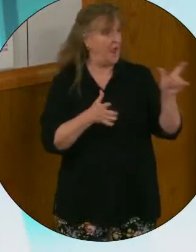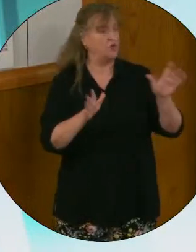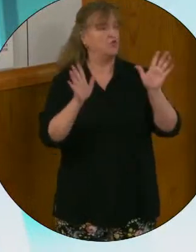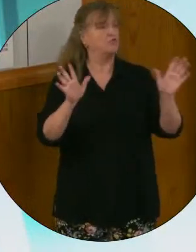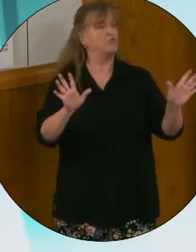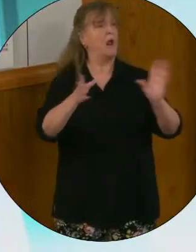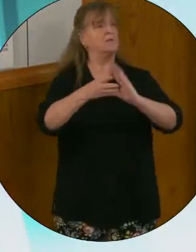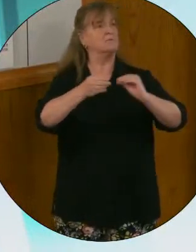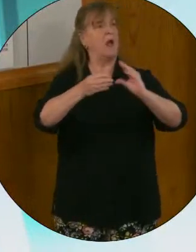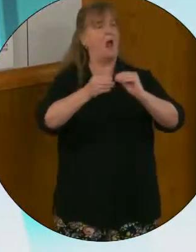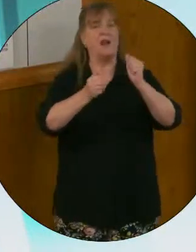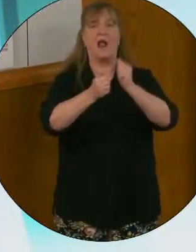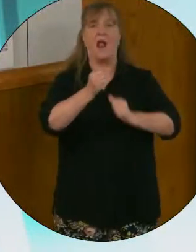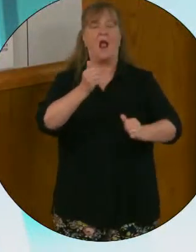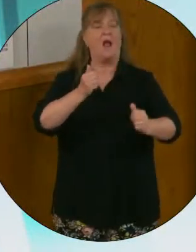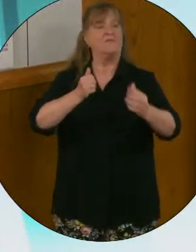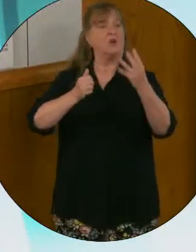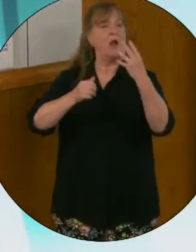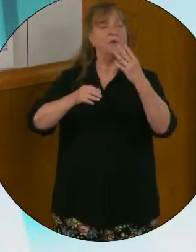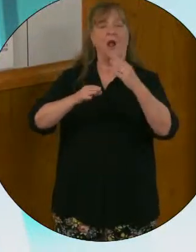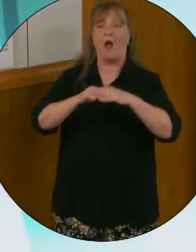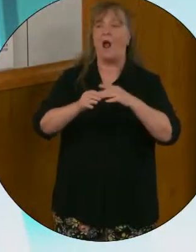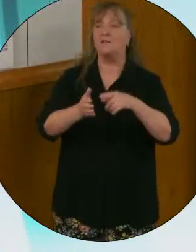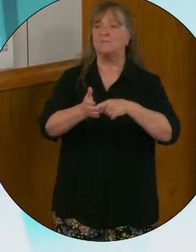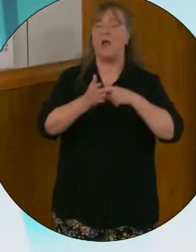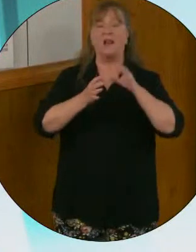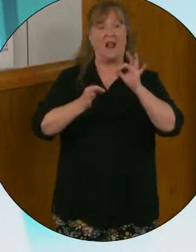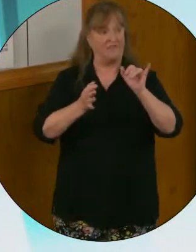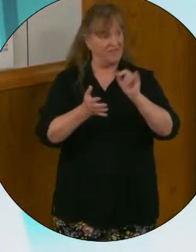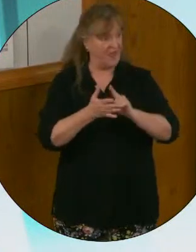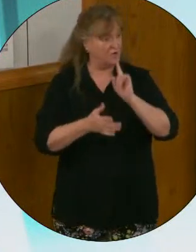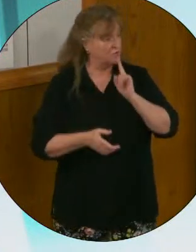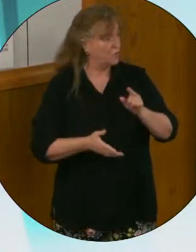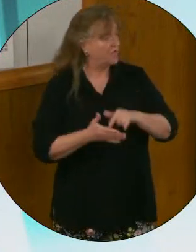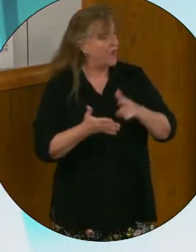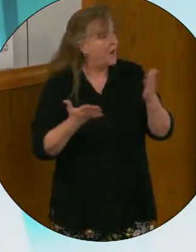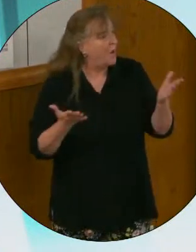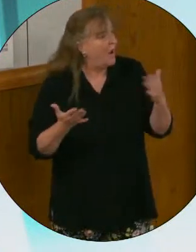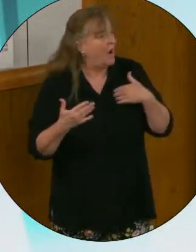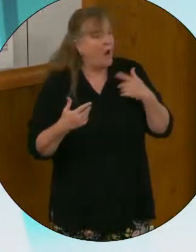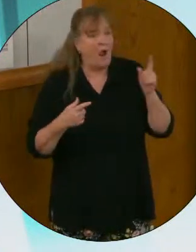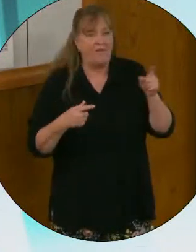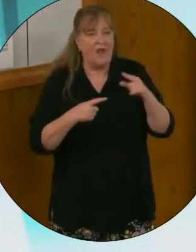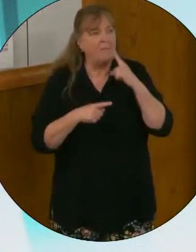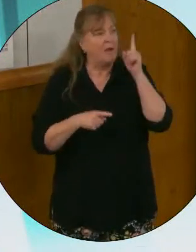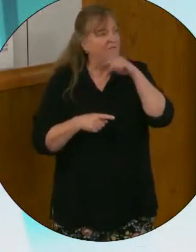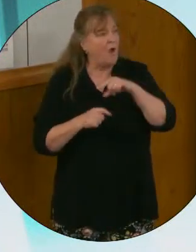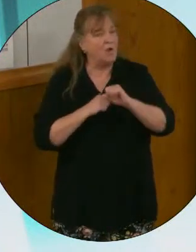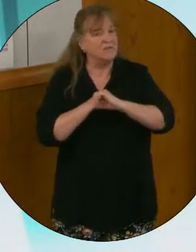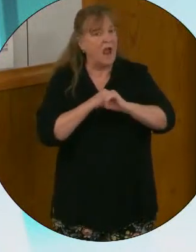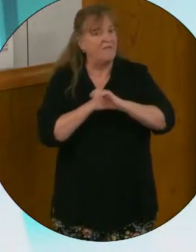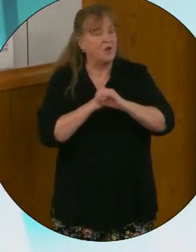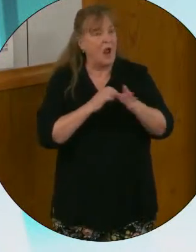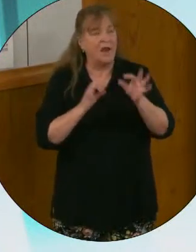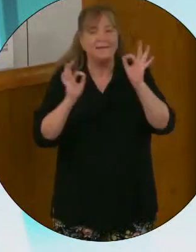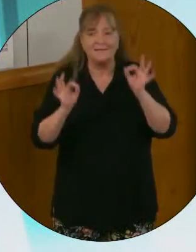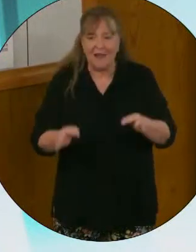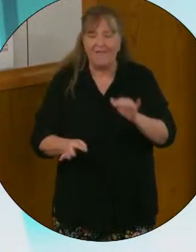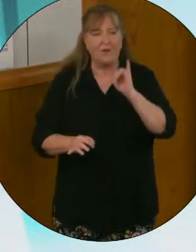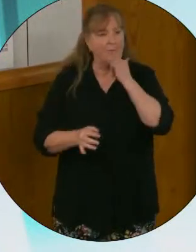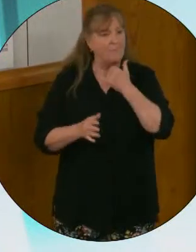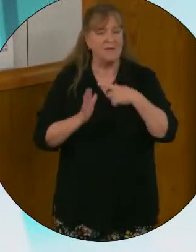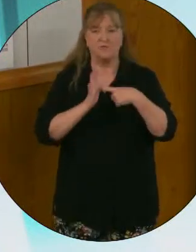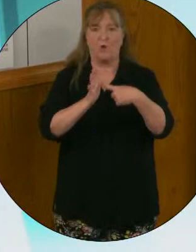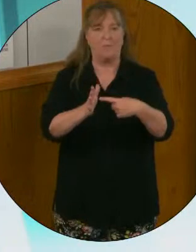is on every camera known to man? If that's the case, then one would say that'd be false advertising, wouldn't it? Definitely